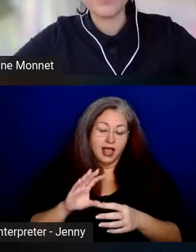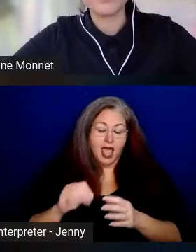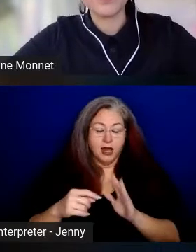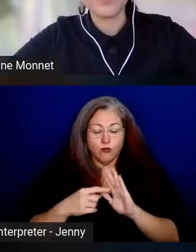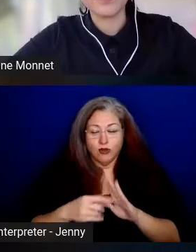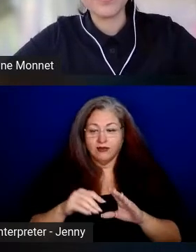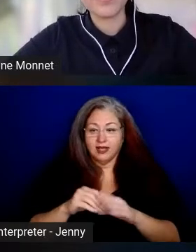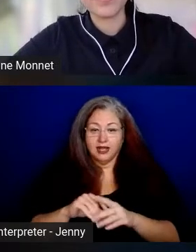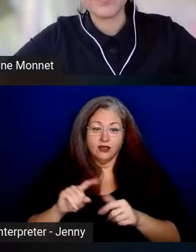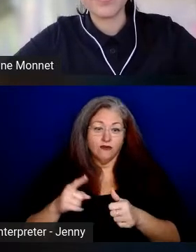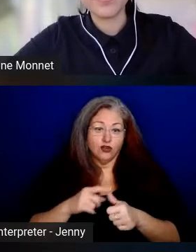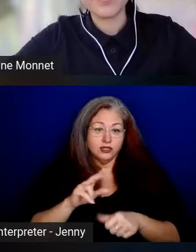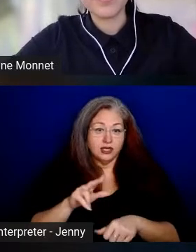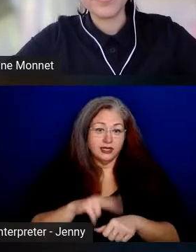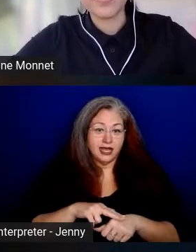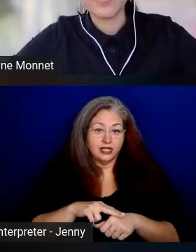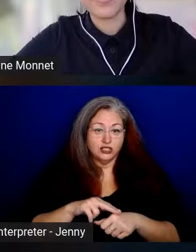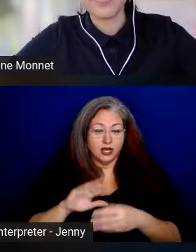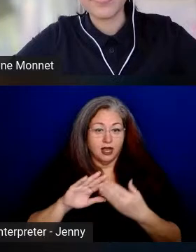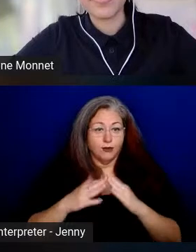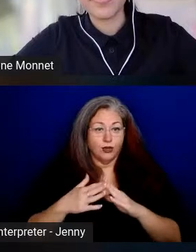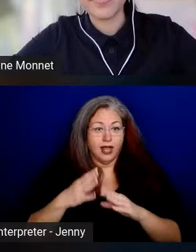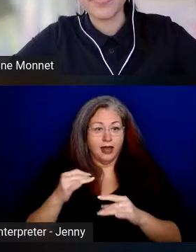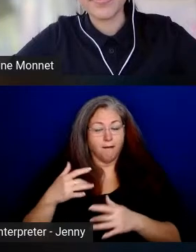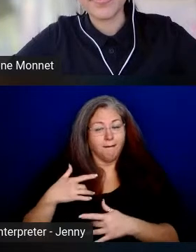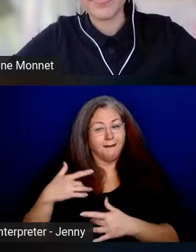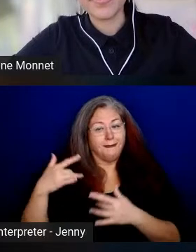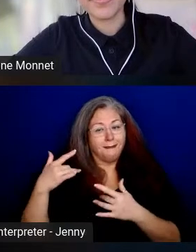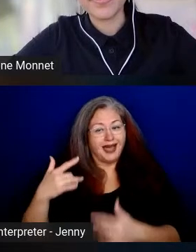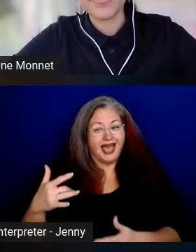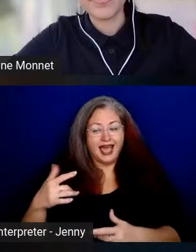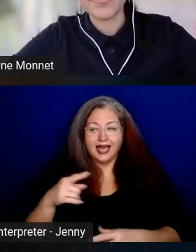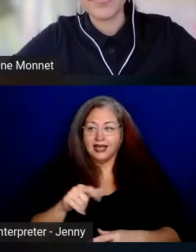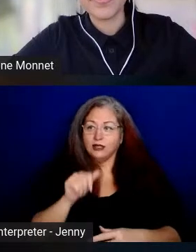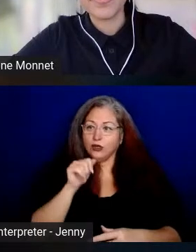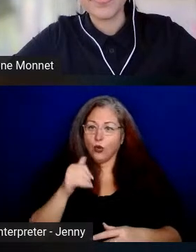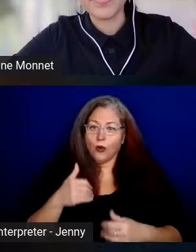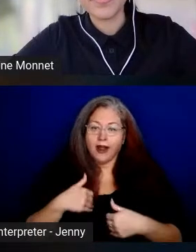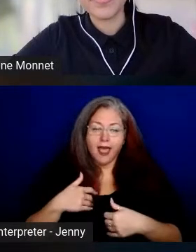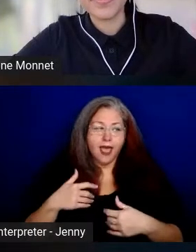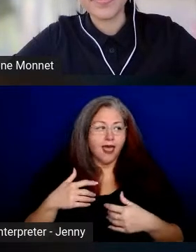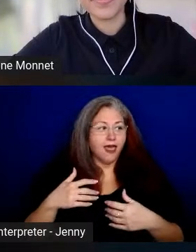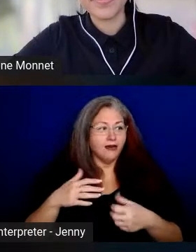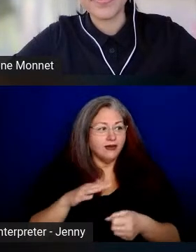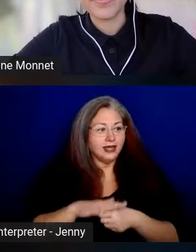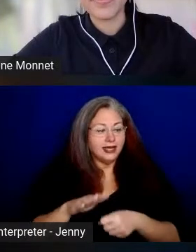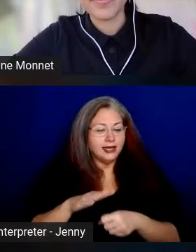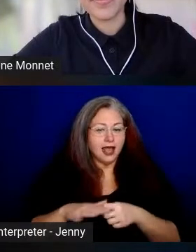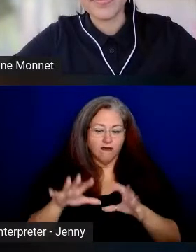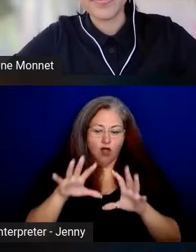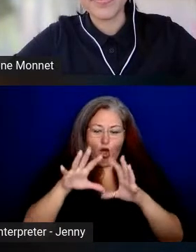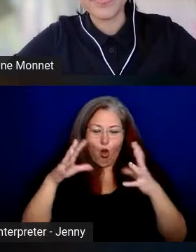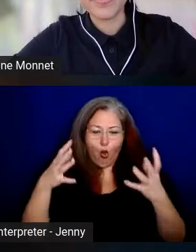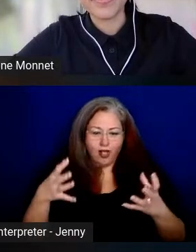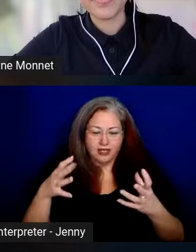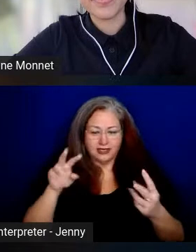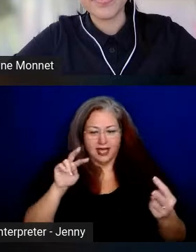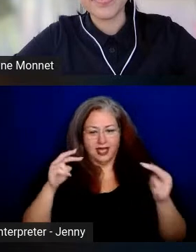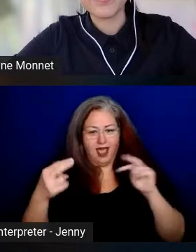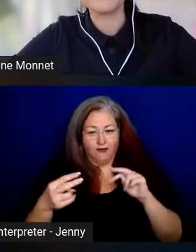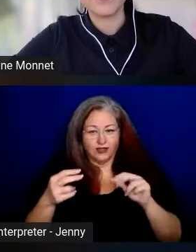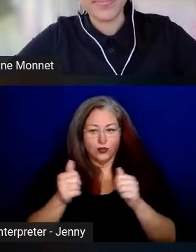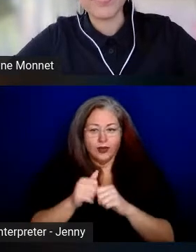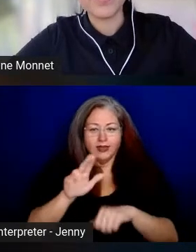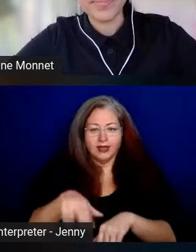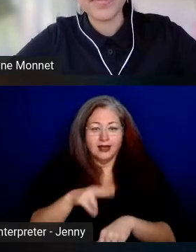and communities, and that don't get very sympathetic or holistic coverage in the national media, right?